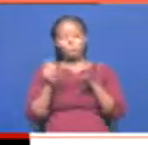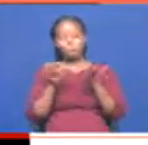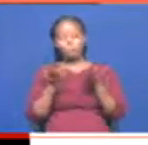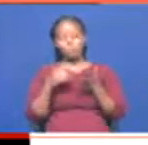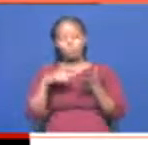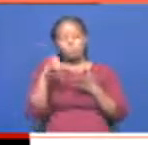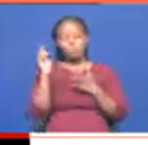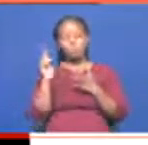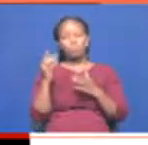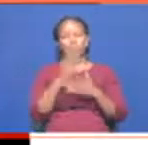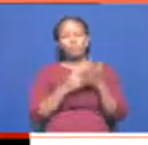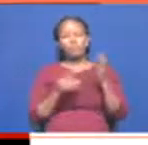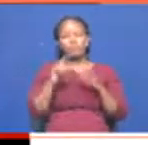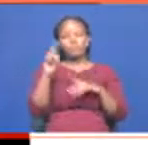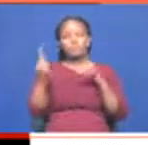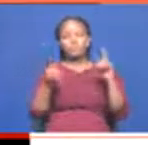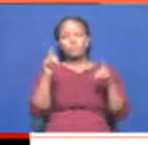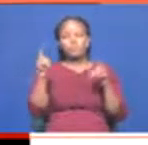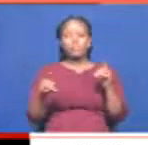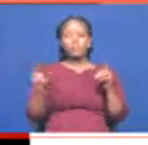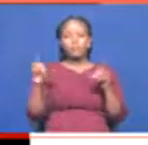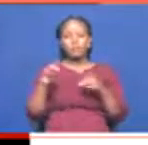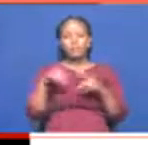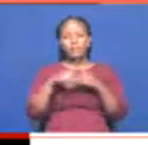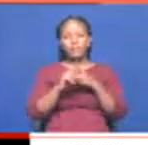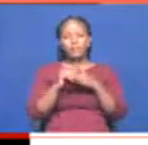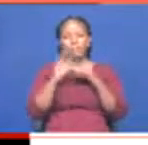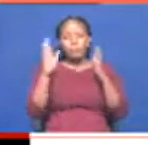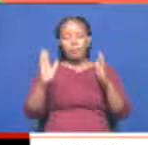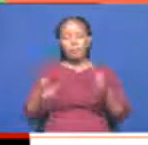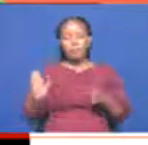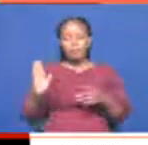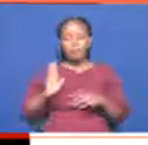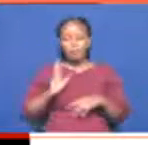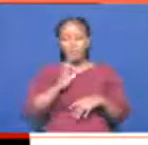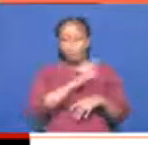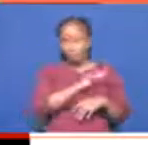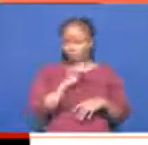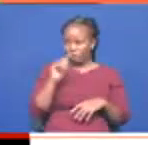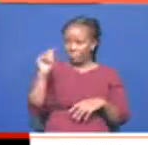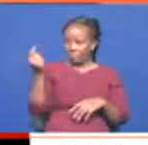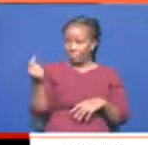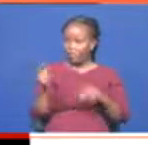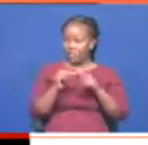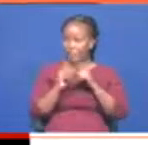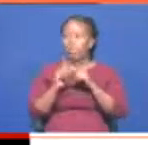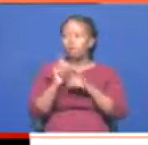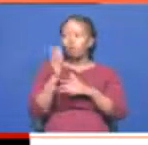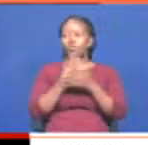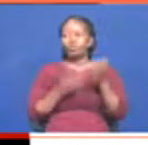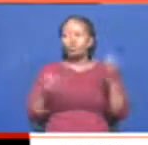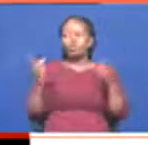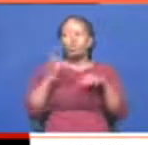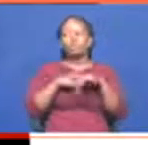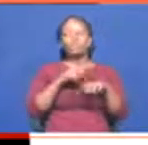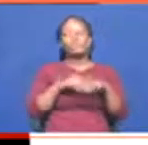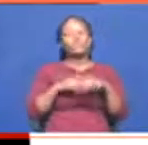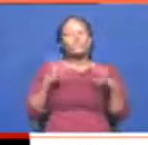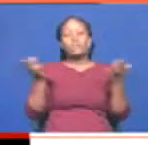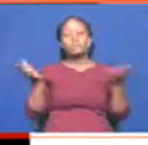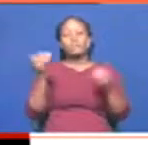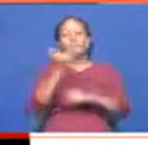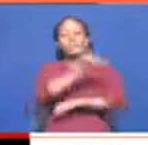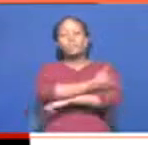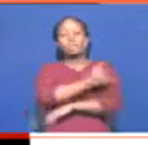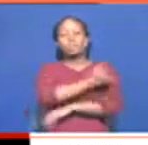are set by Engineers Board of Kenya. And sometimes our engineers, Institution of Engineers